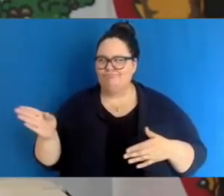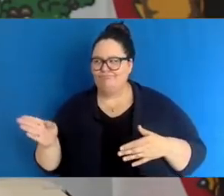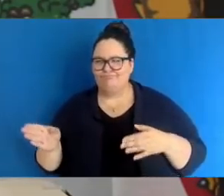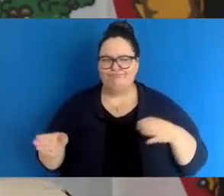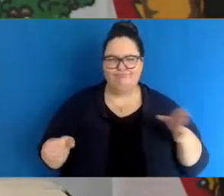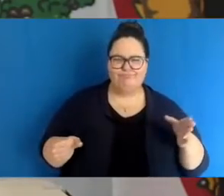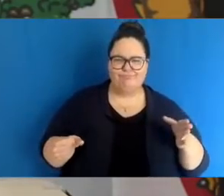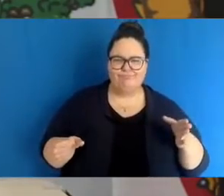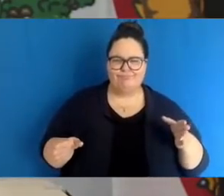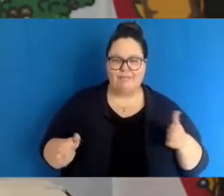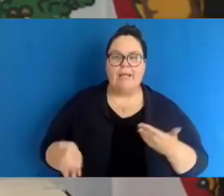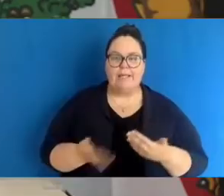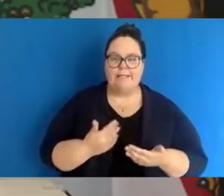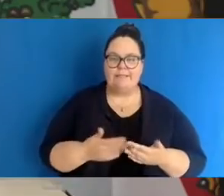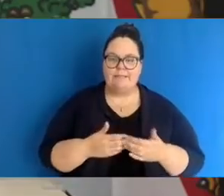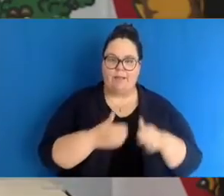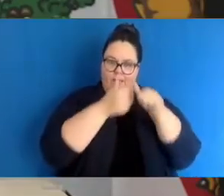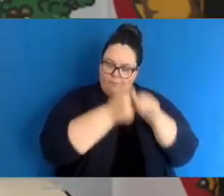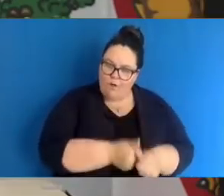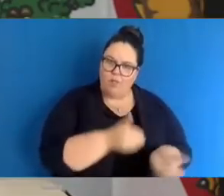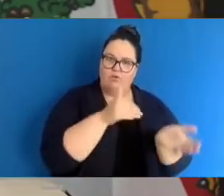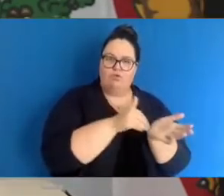so I stand with Dr. Morrison.